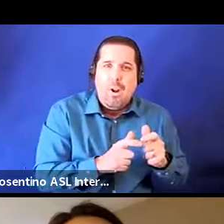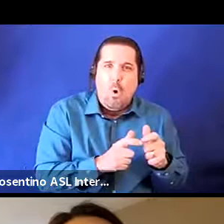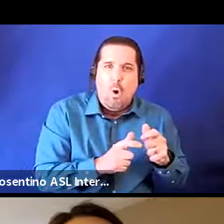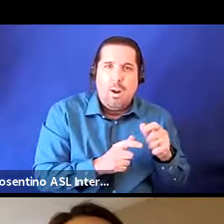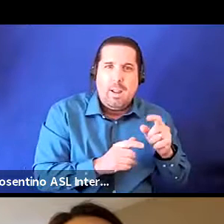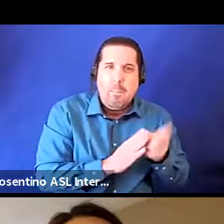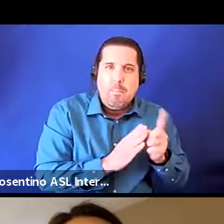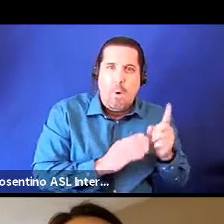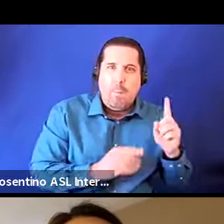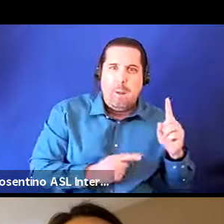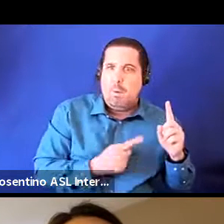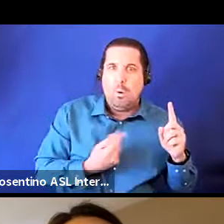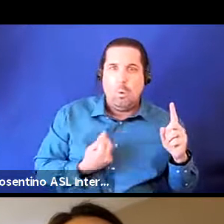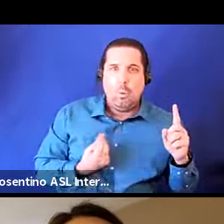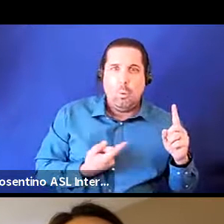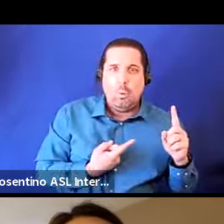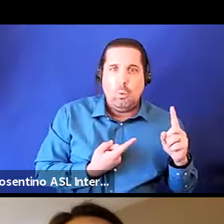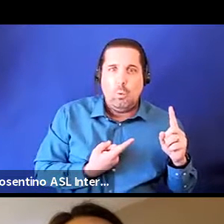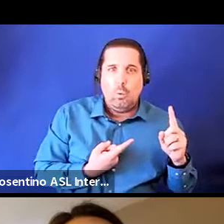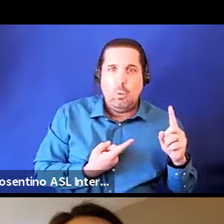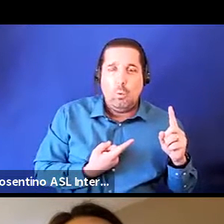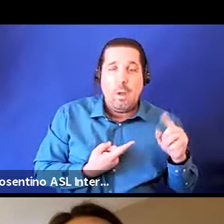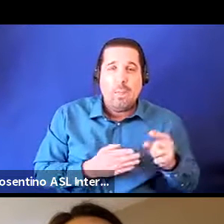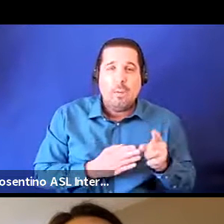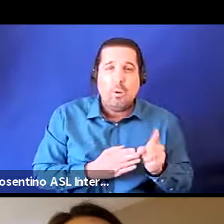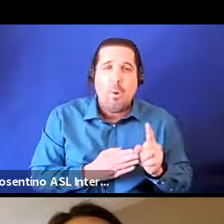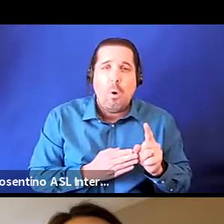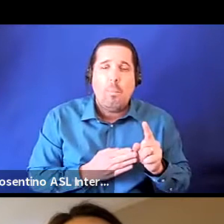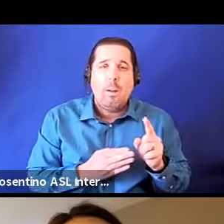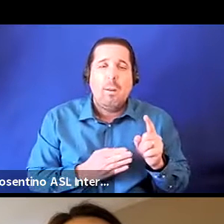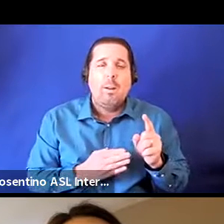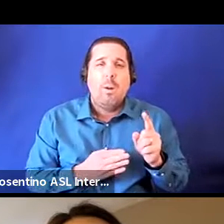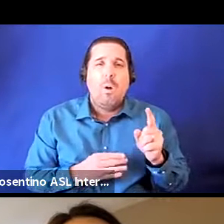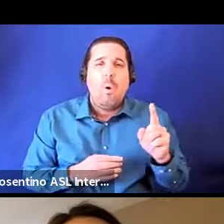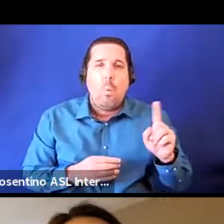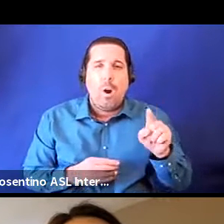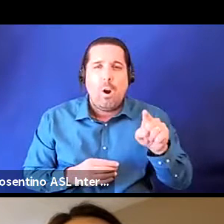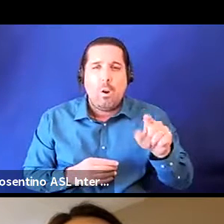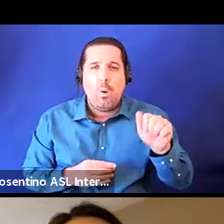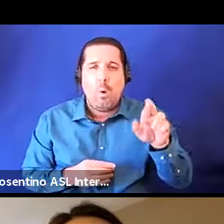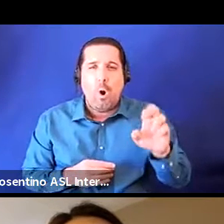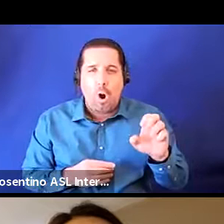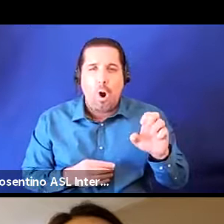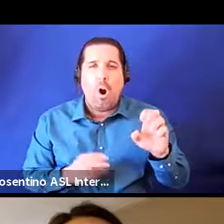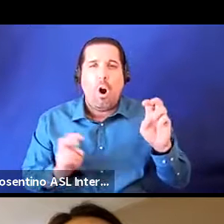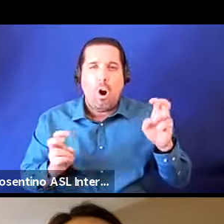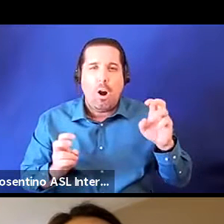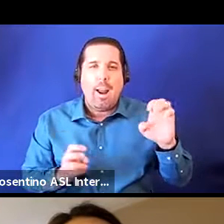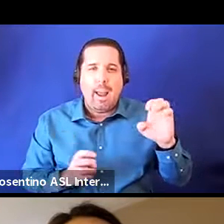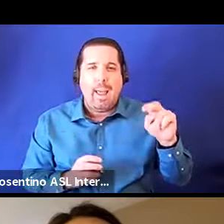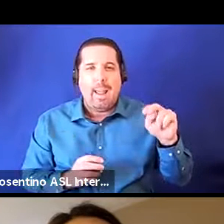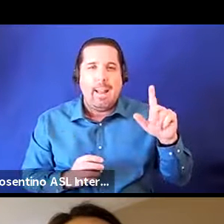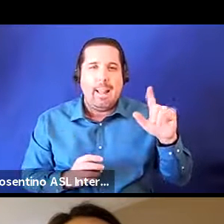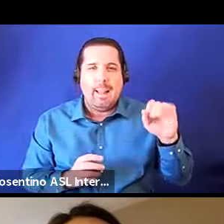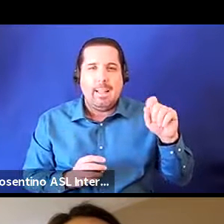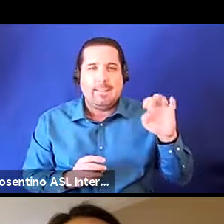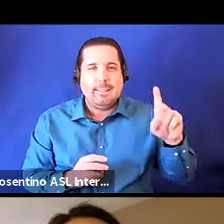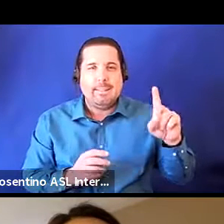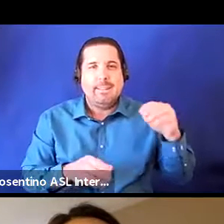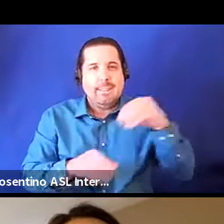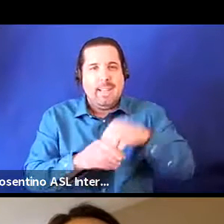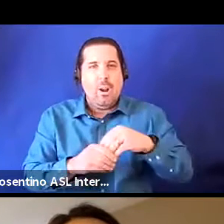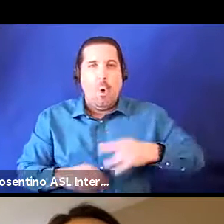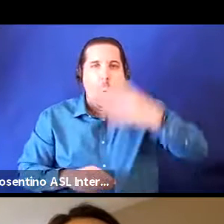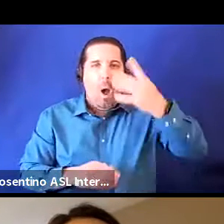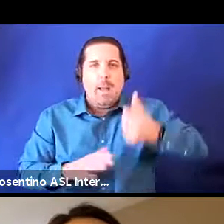right? And that this moment where you are enlisted into the white supremacist project is the